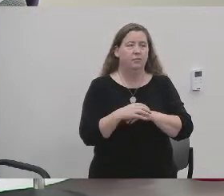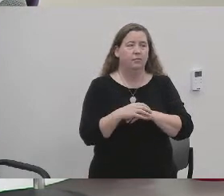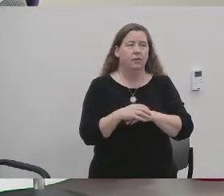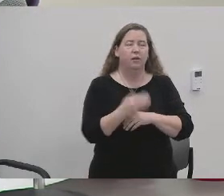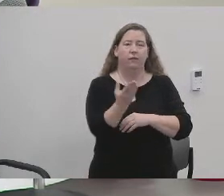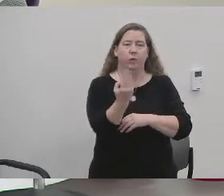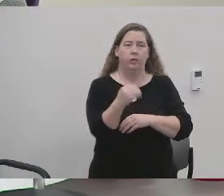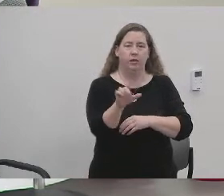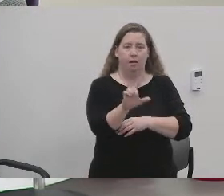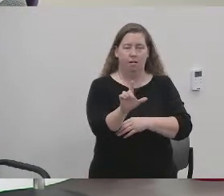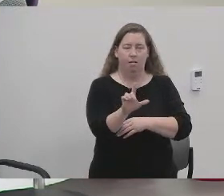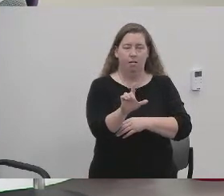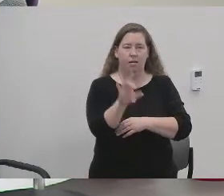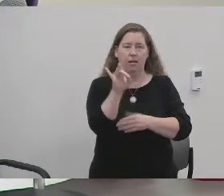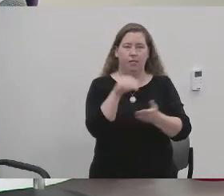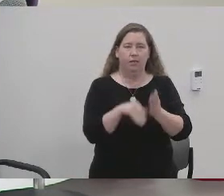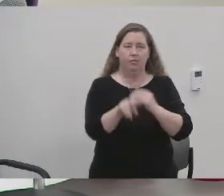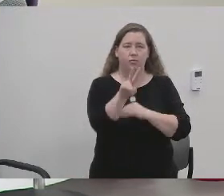14L,